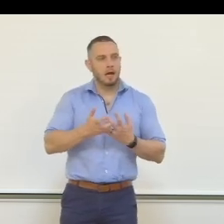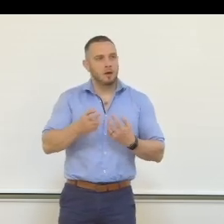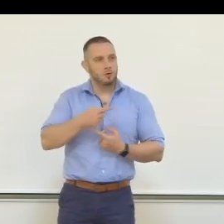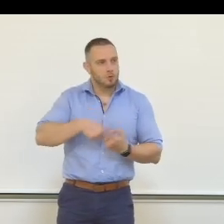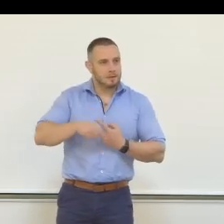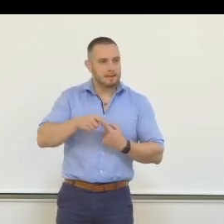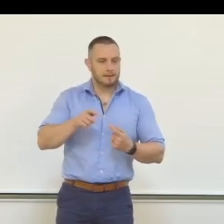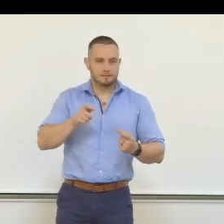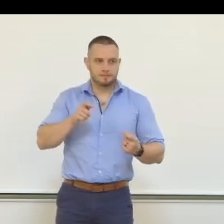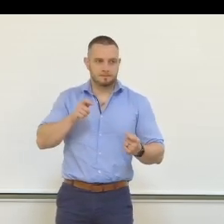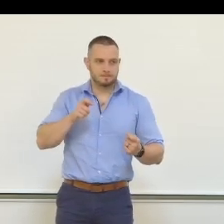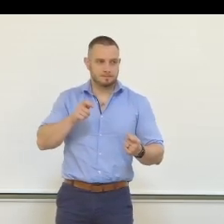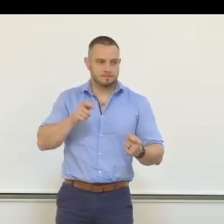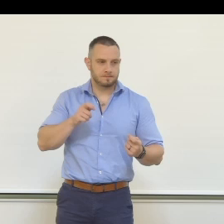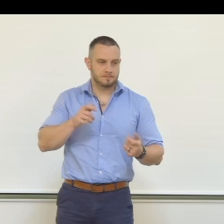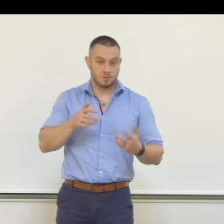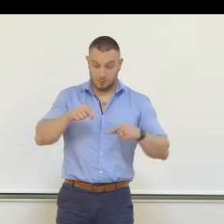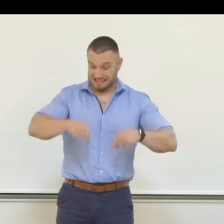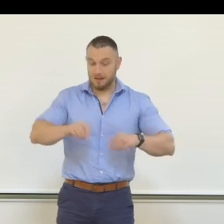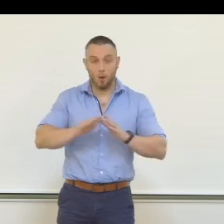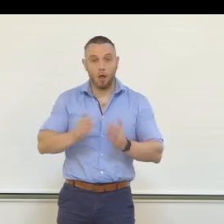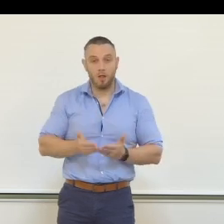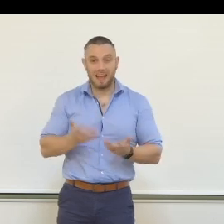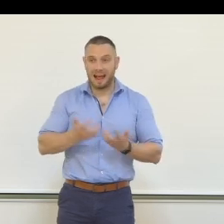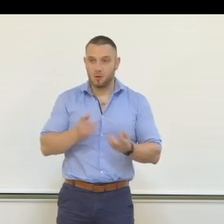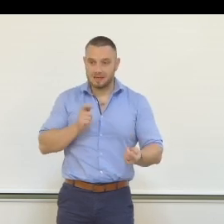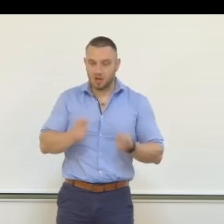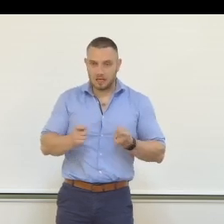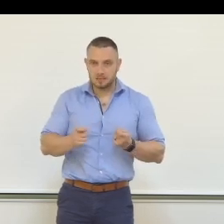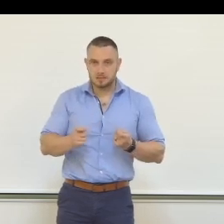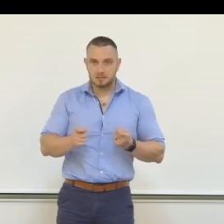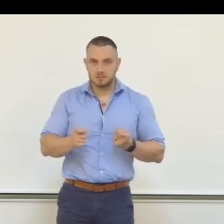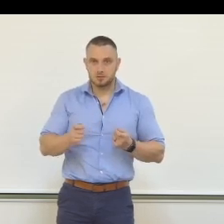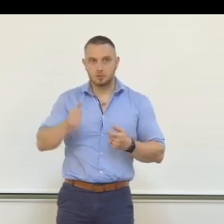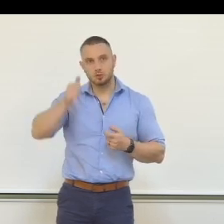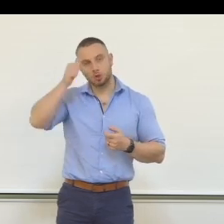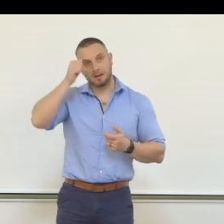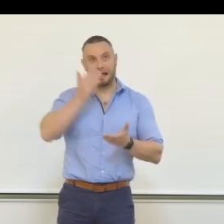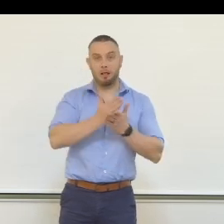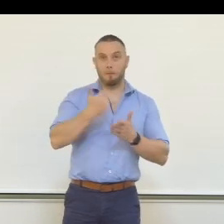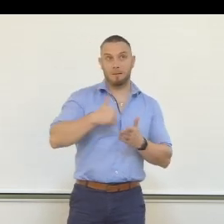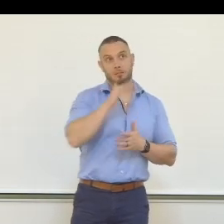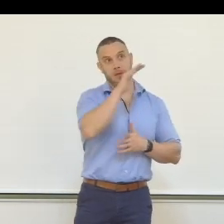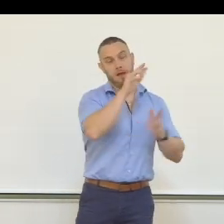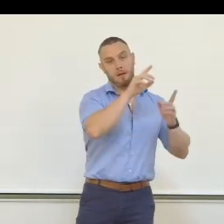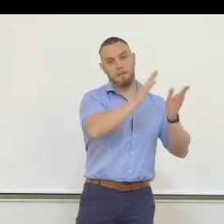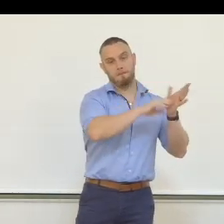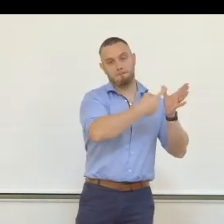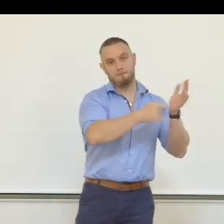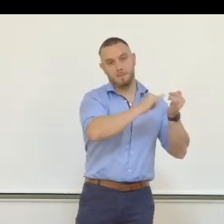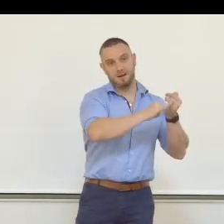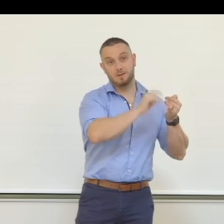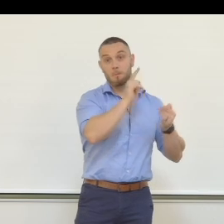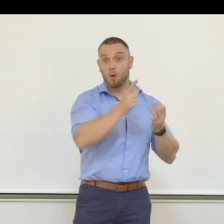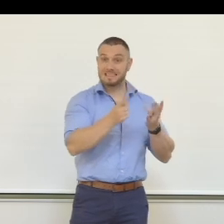how do we change? Well, one, here on Earth, how do we change? What does it do with us knowing that there are people on Mars? But also, what does it do to the humans